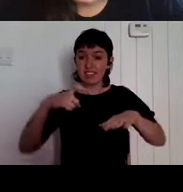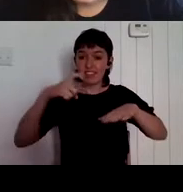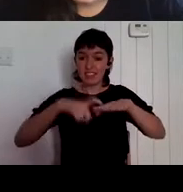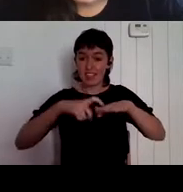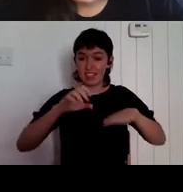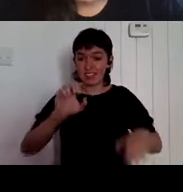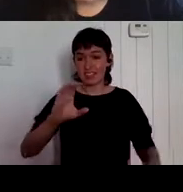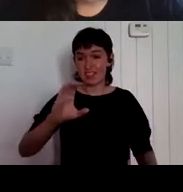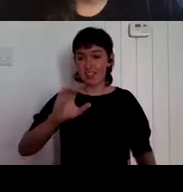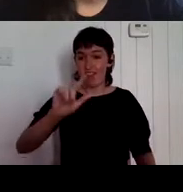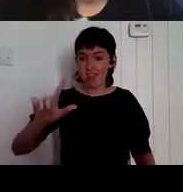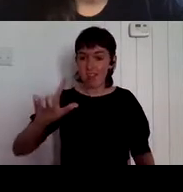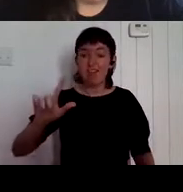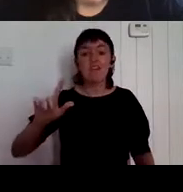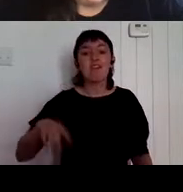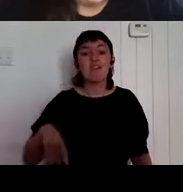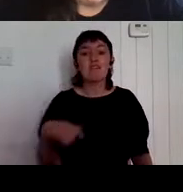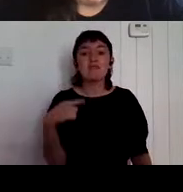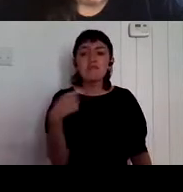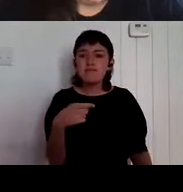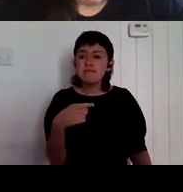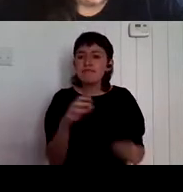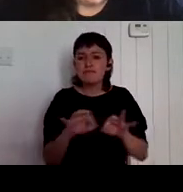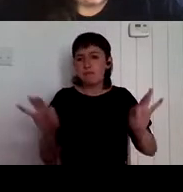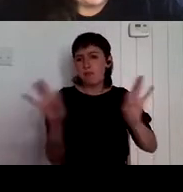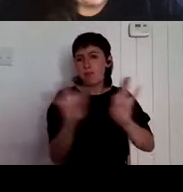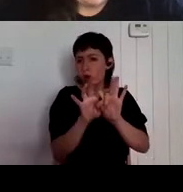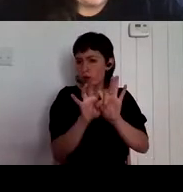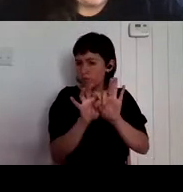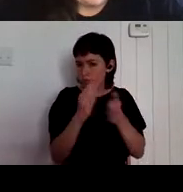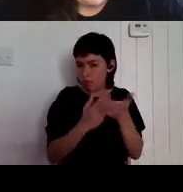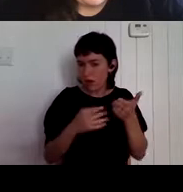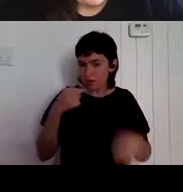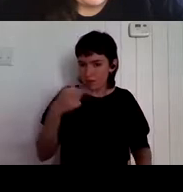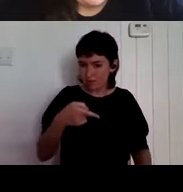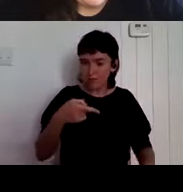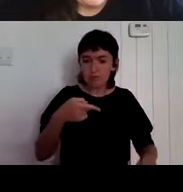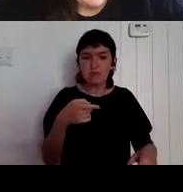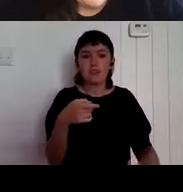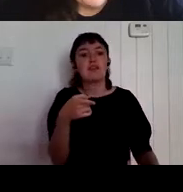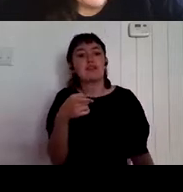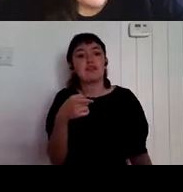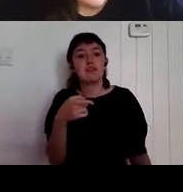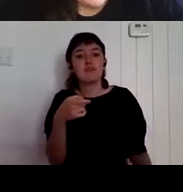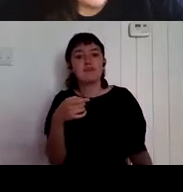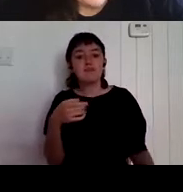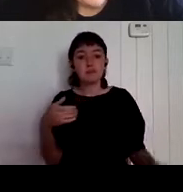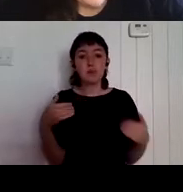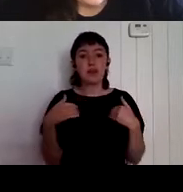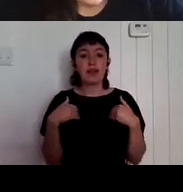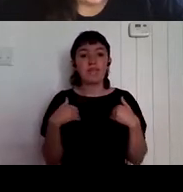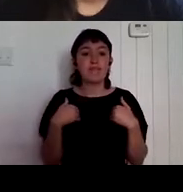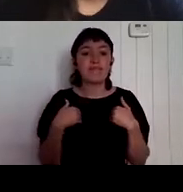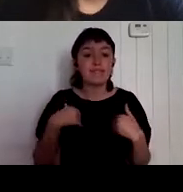entire, one of the main features of being a cnidarian, is having this type of cell called a nidocyte,